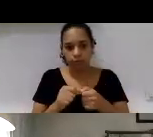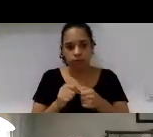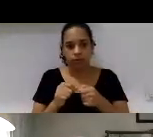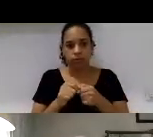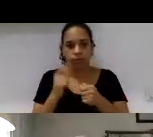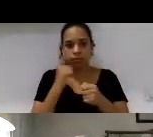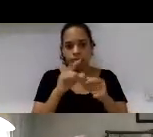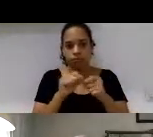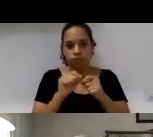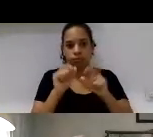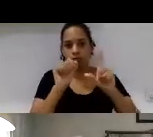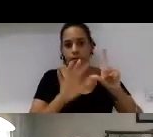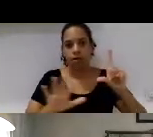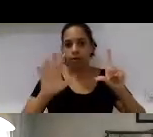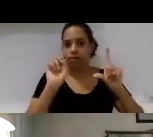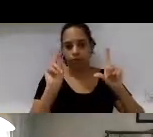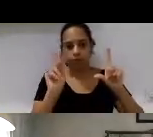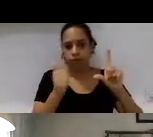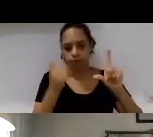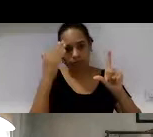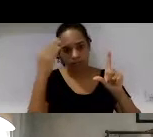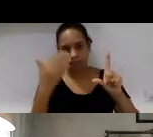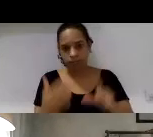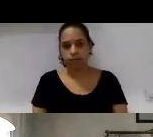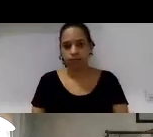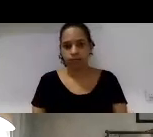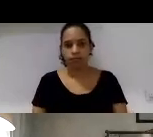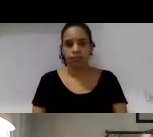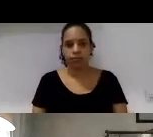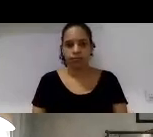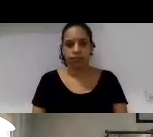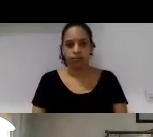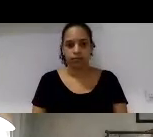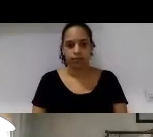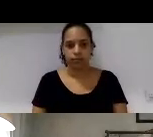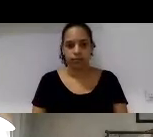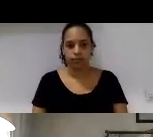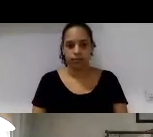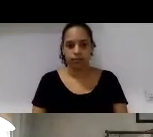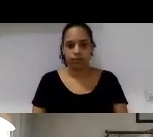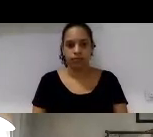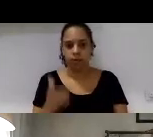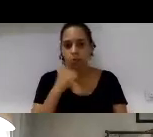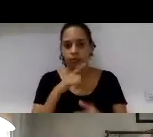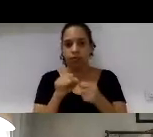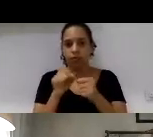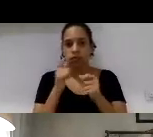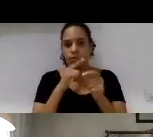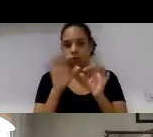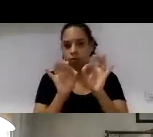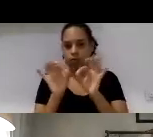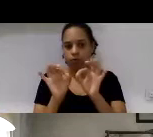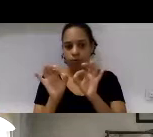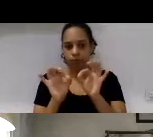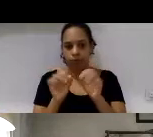on. Oh, okay. Yeah. Thank you. But go to the last slide, because the last slide is a